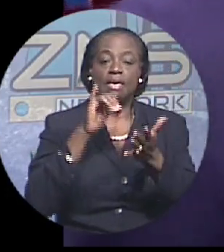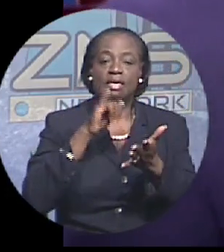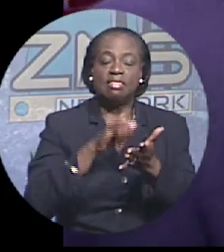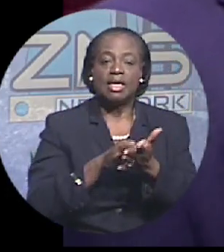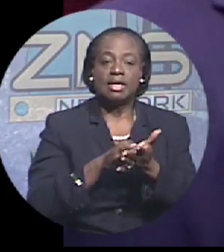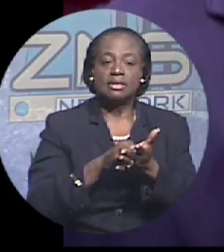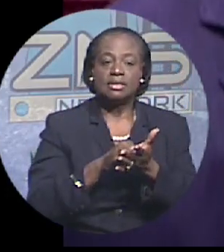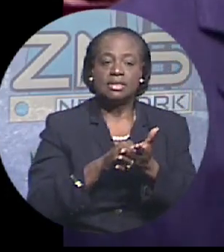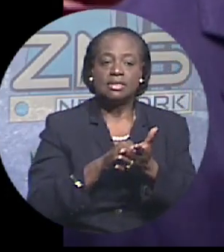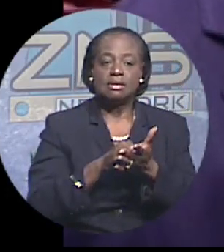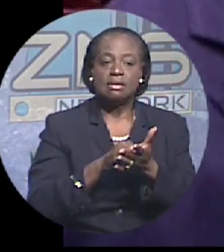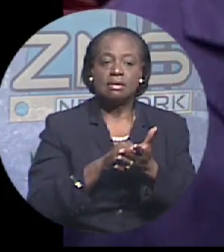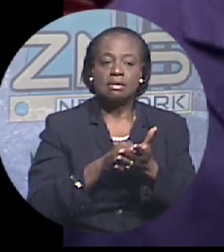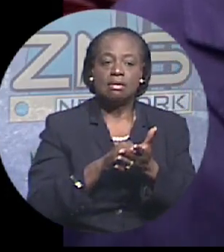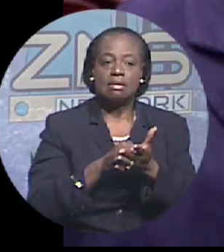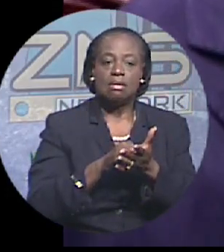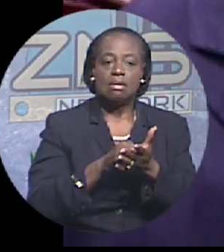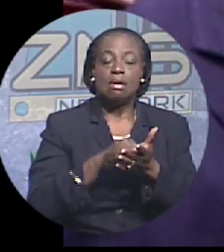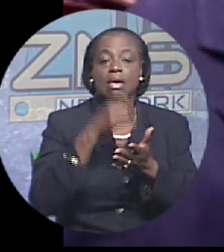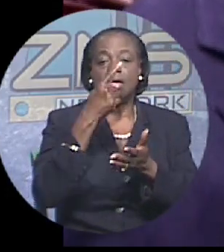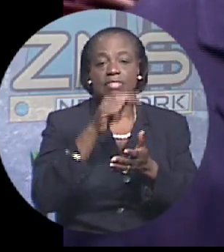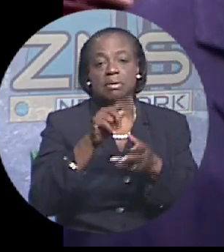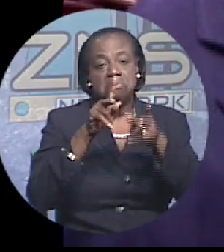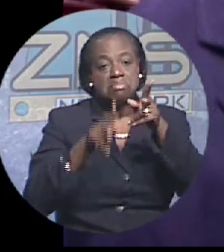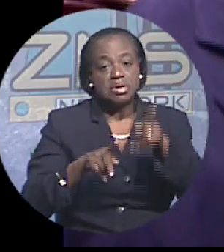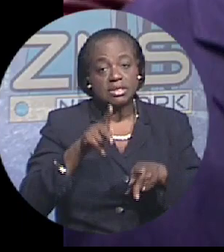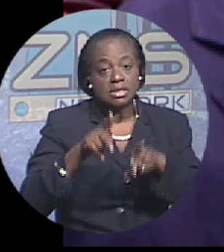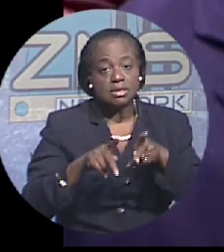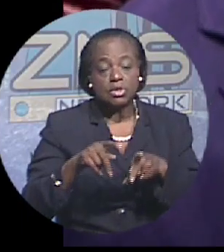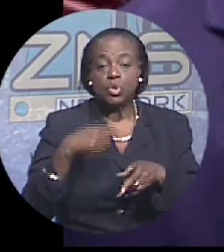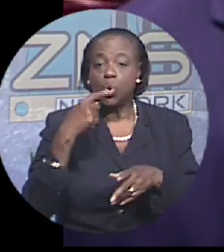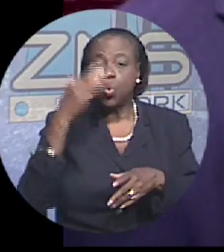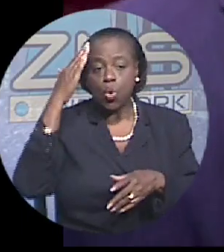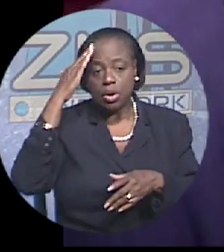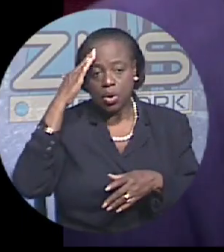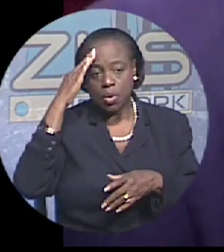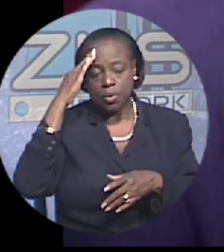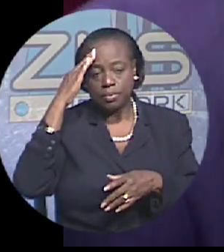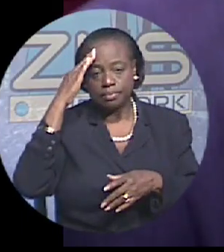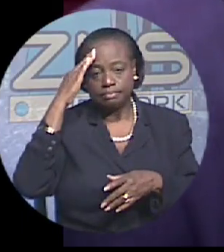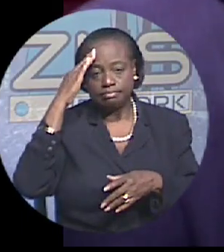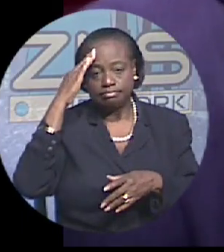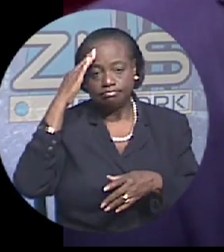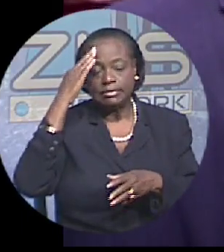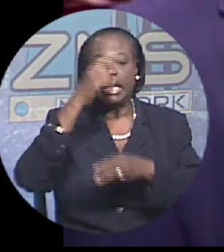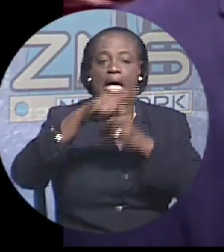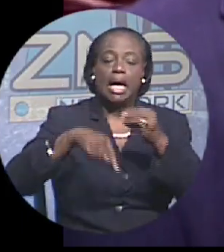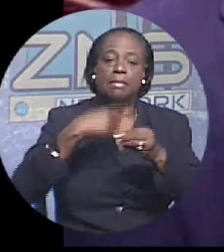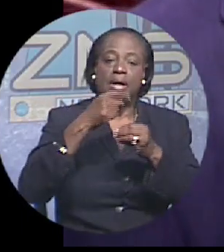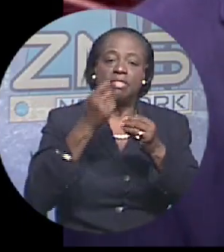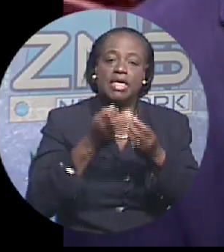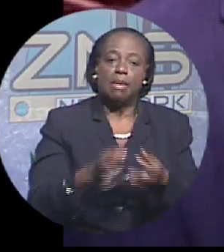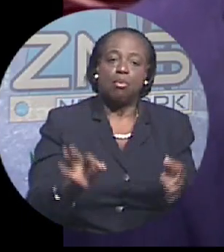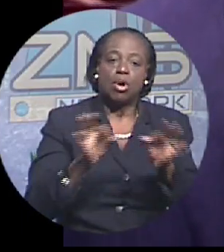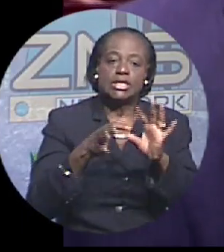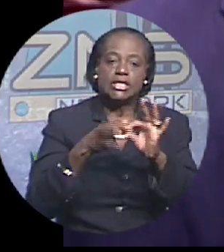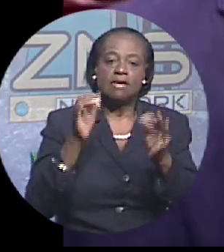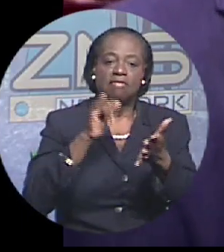that the parties who are well aware of the significance of that